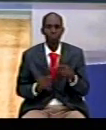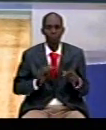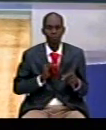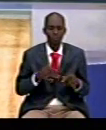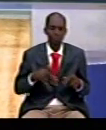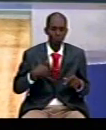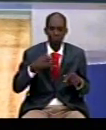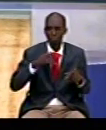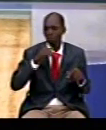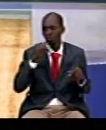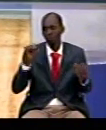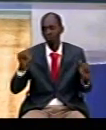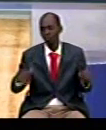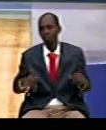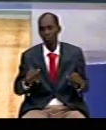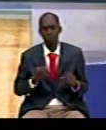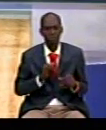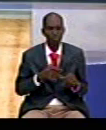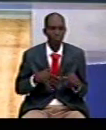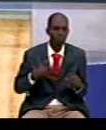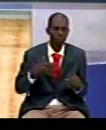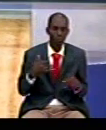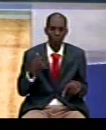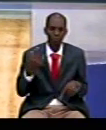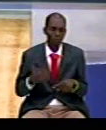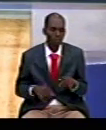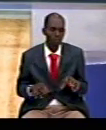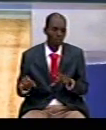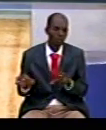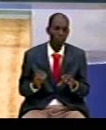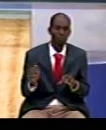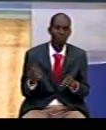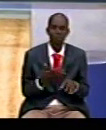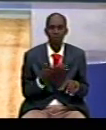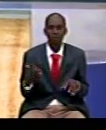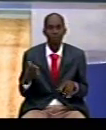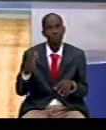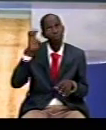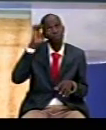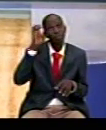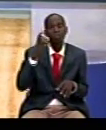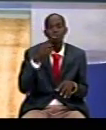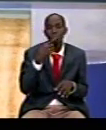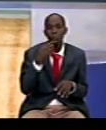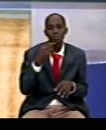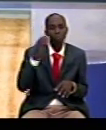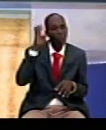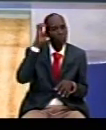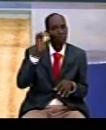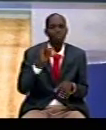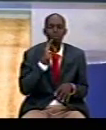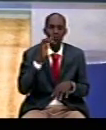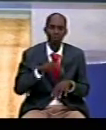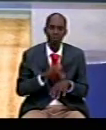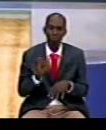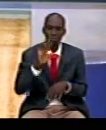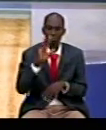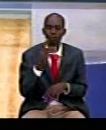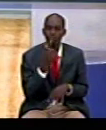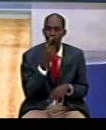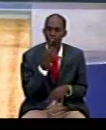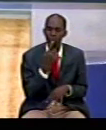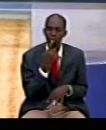feel incapable. I feel I cannot do anything. It says it's touching your mouth